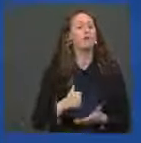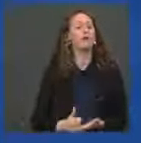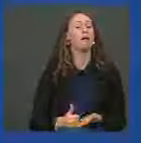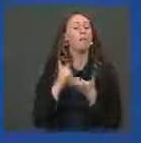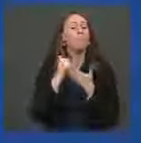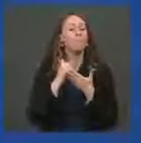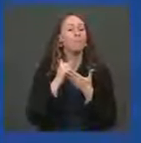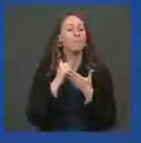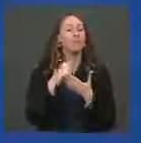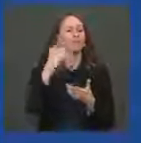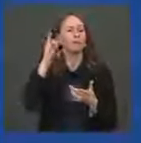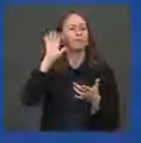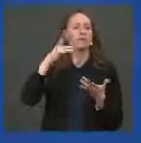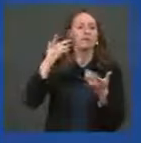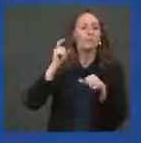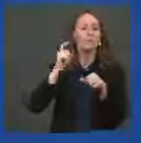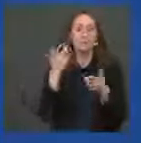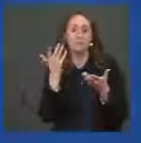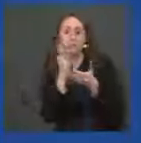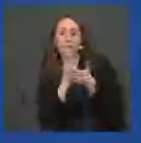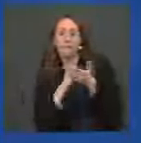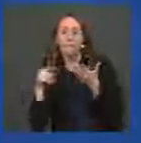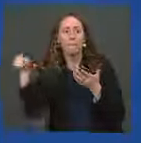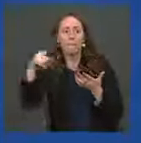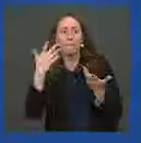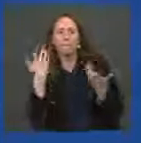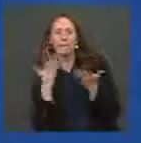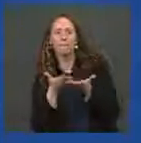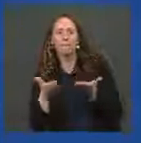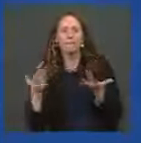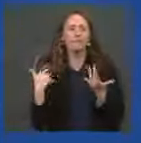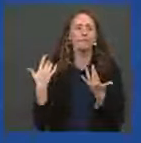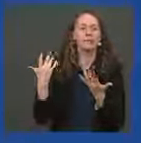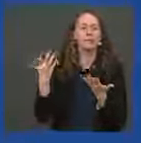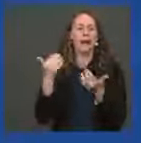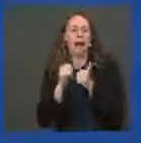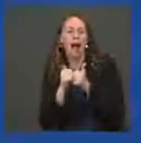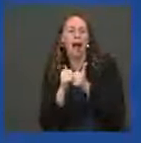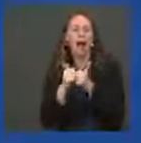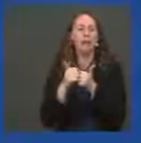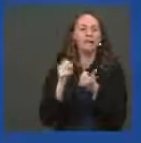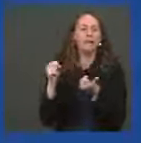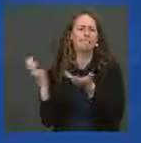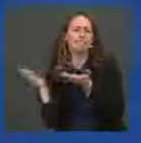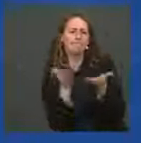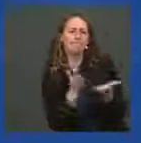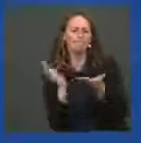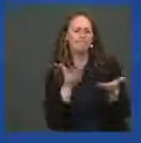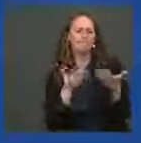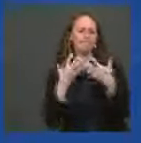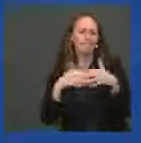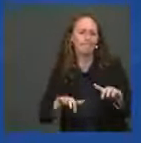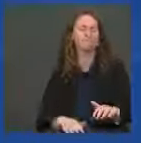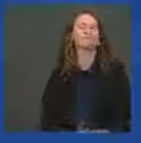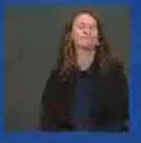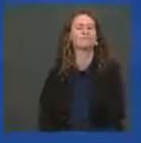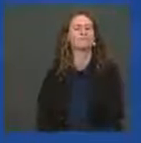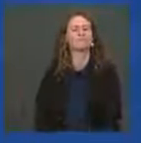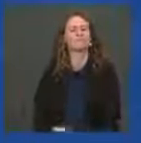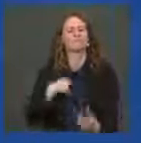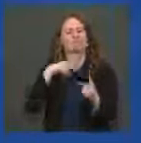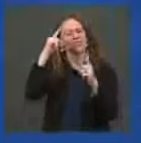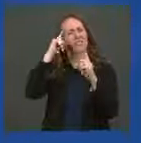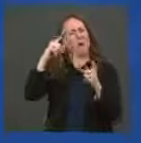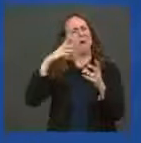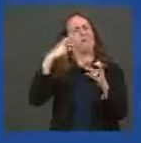themselves. For the positive impact to be felt all across the country and